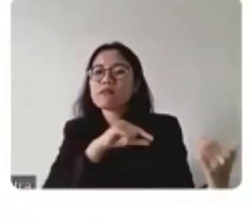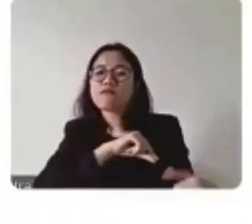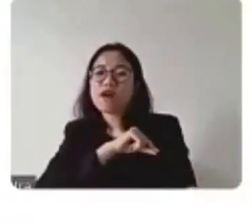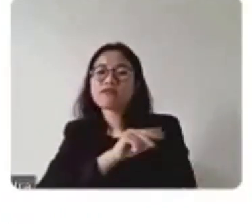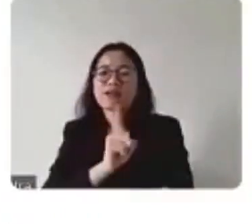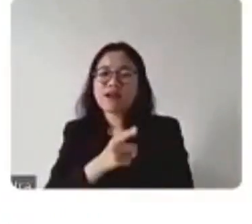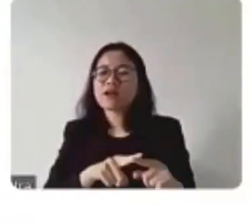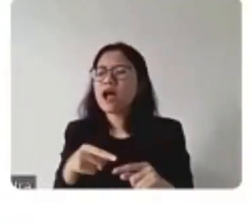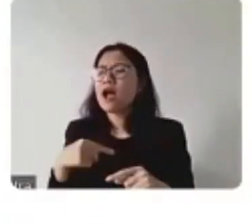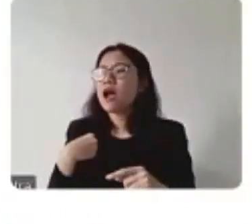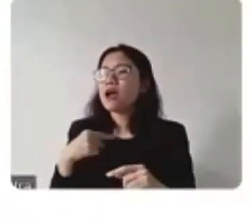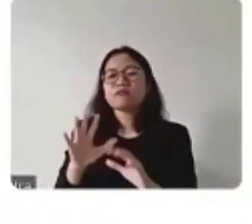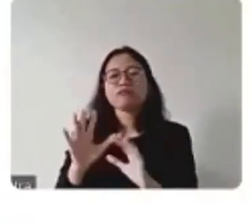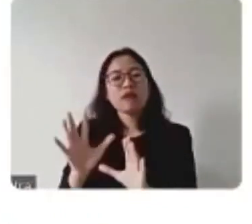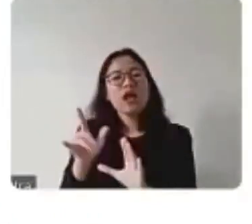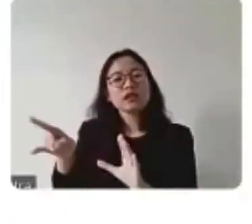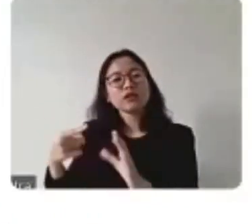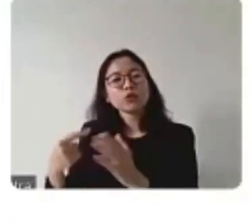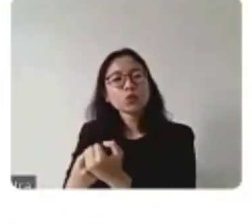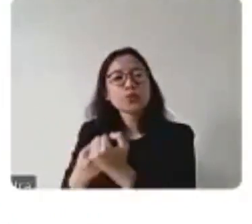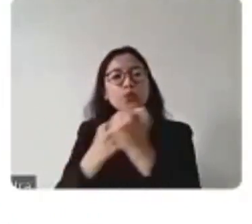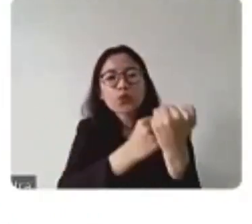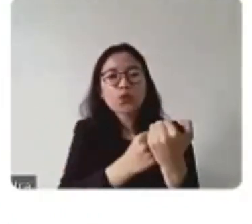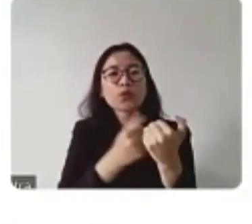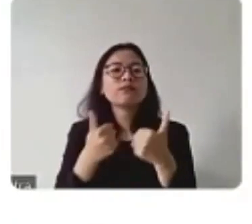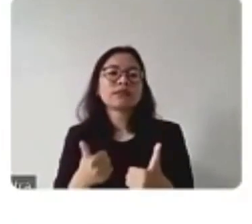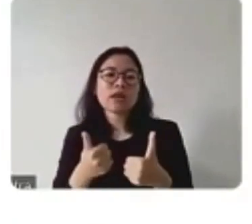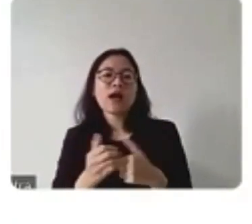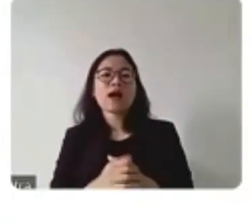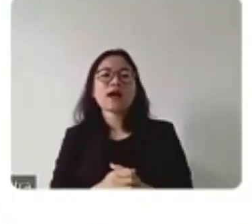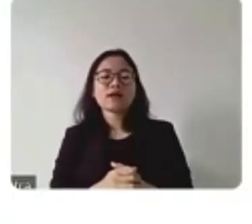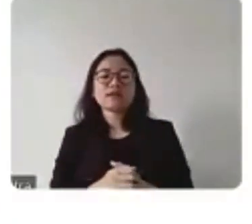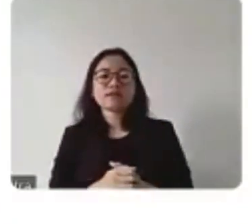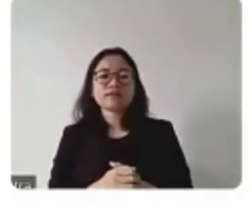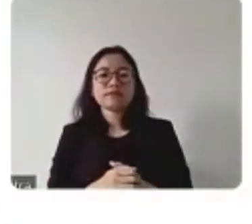the effect of the lack of vitamin, lack of